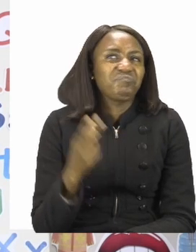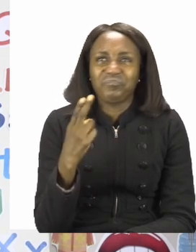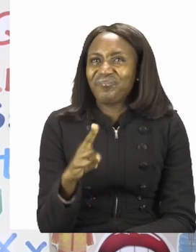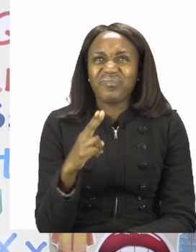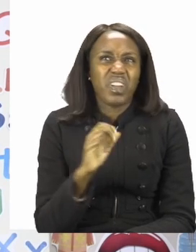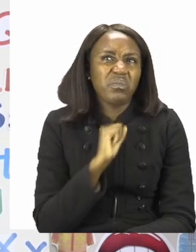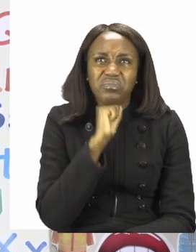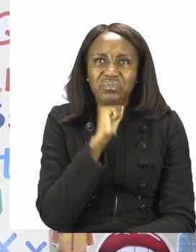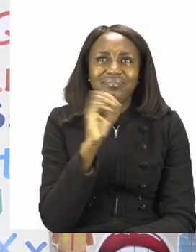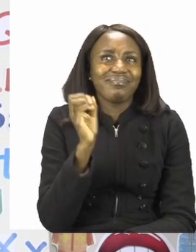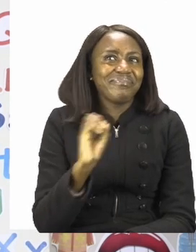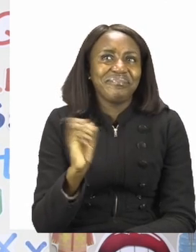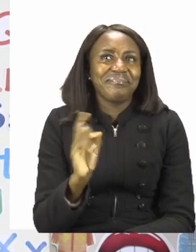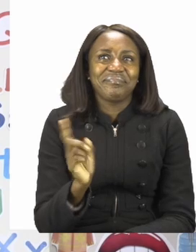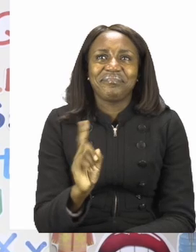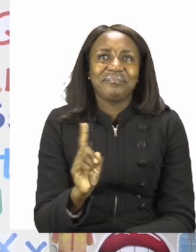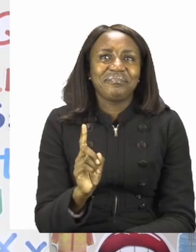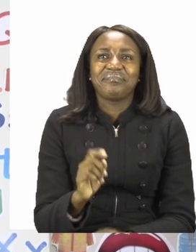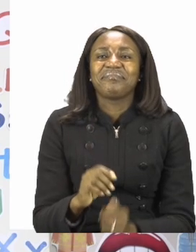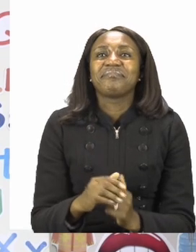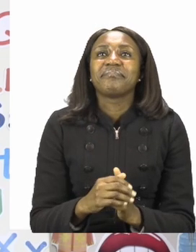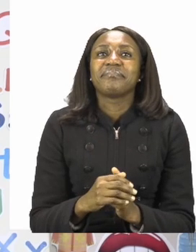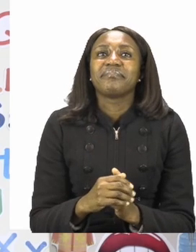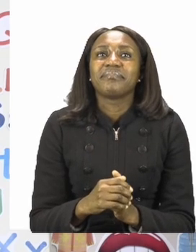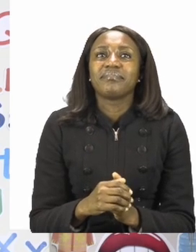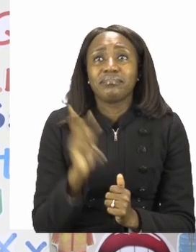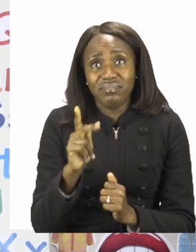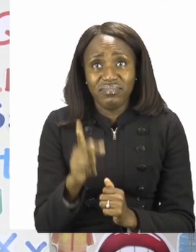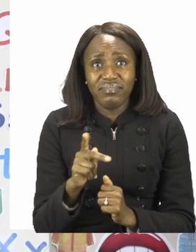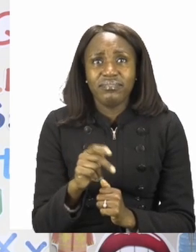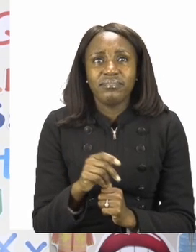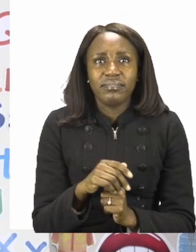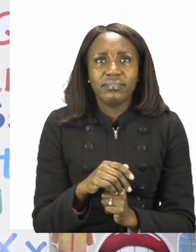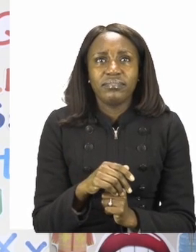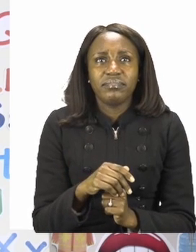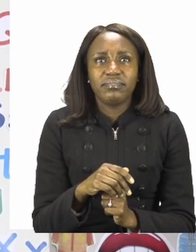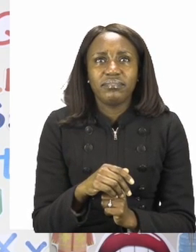No, it doesn't make a loud sound. Let's try again.